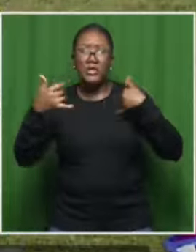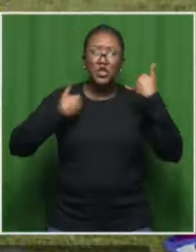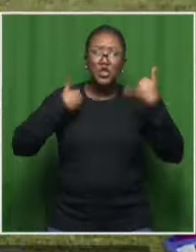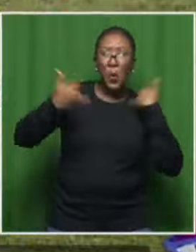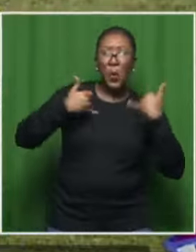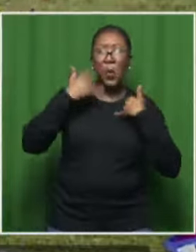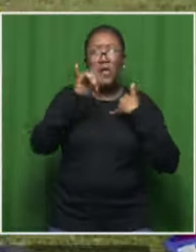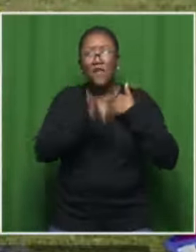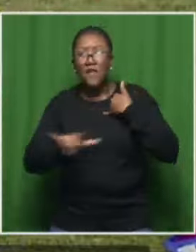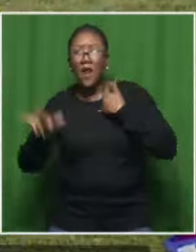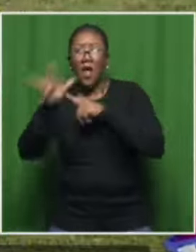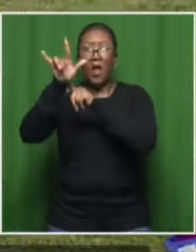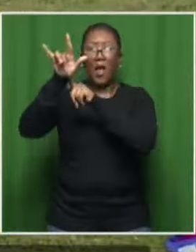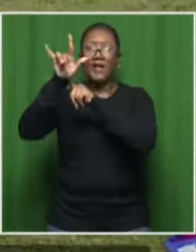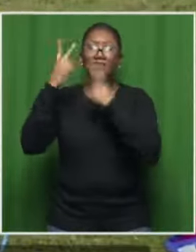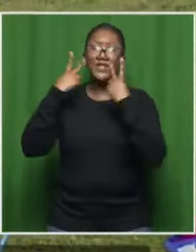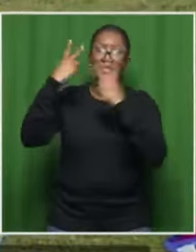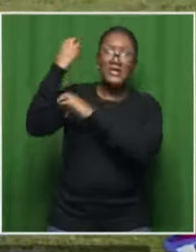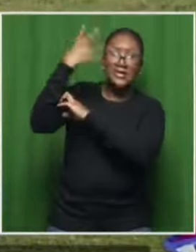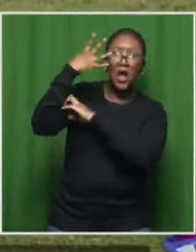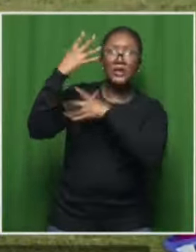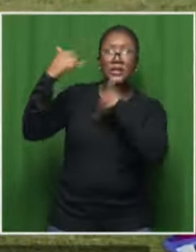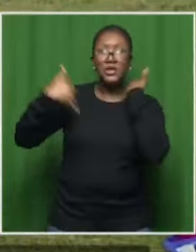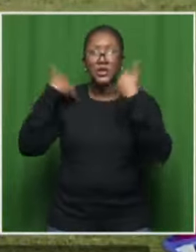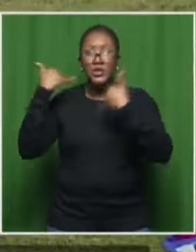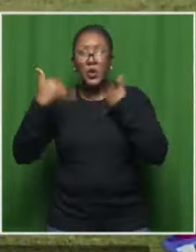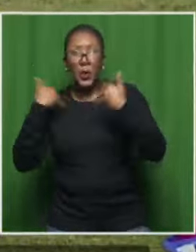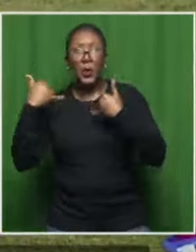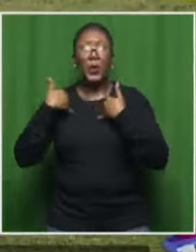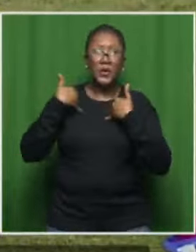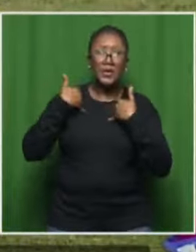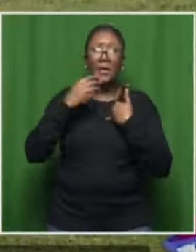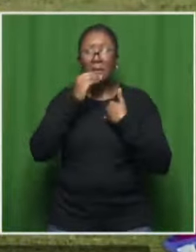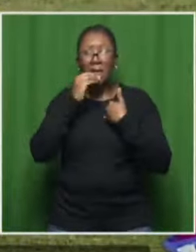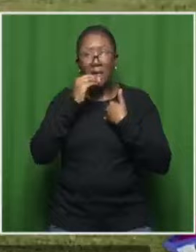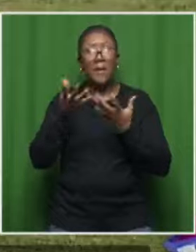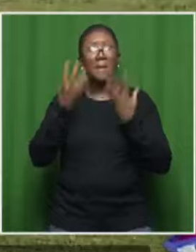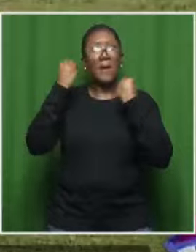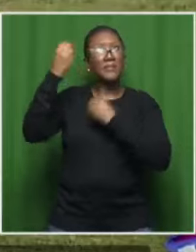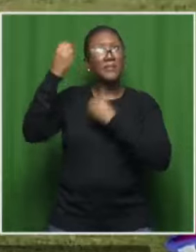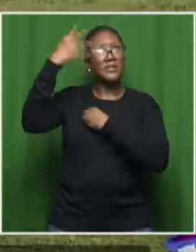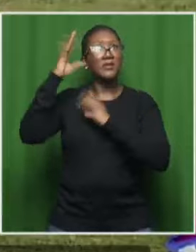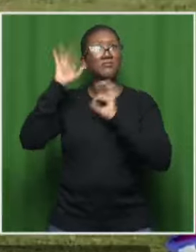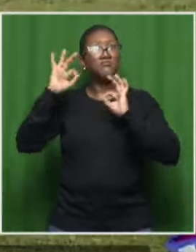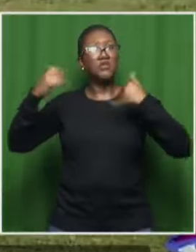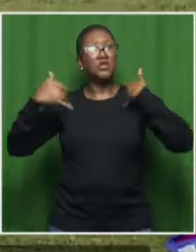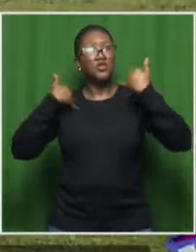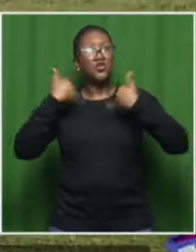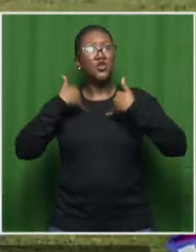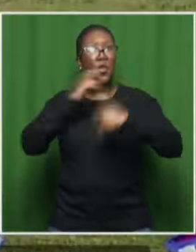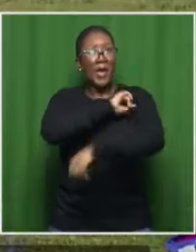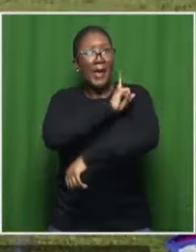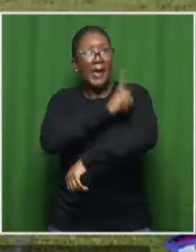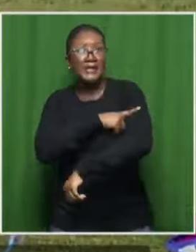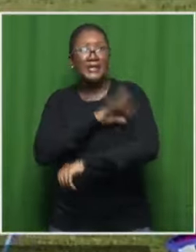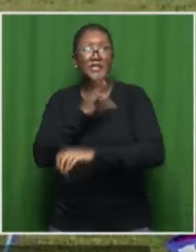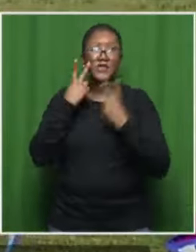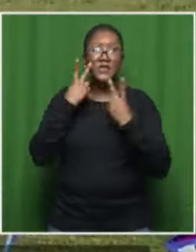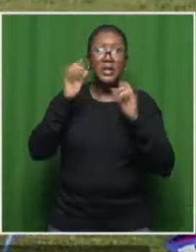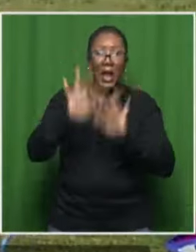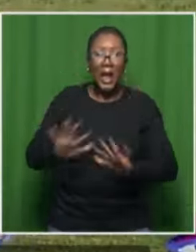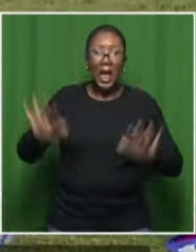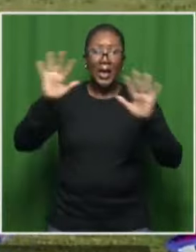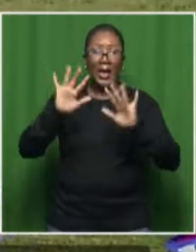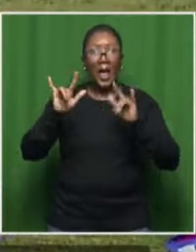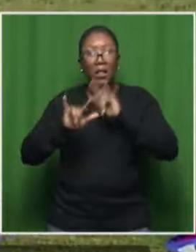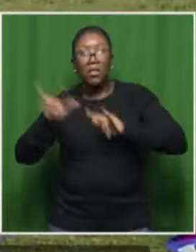fly with the sun, you know, get it on, grab some vitamin D. And we love to fill the sky with color and put